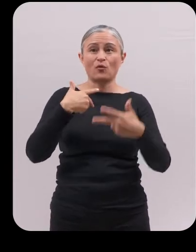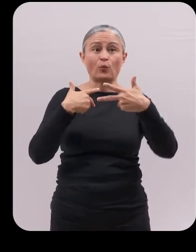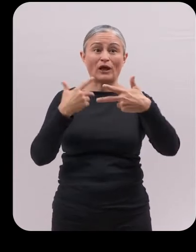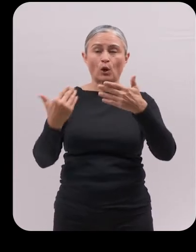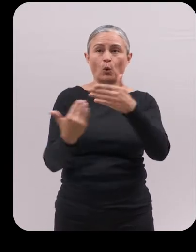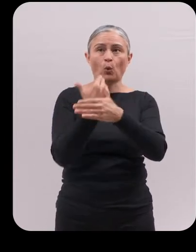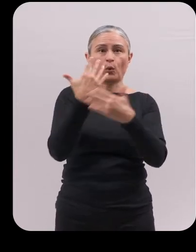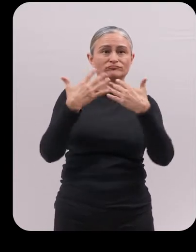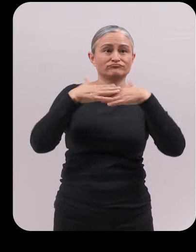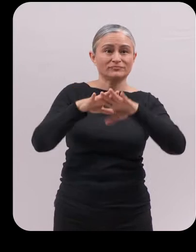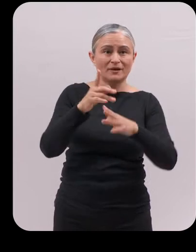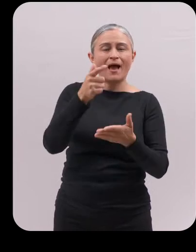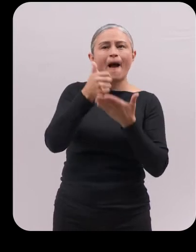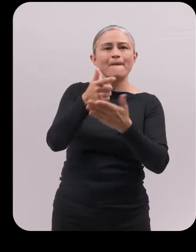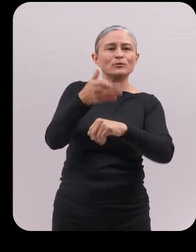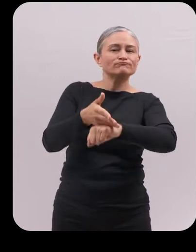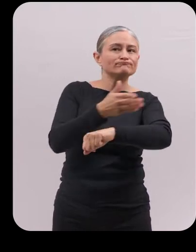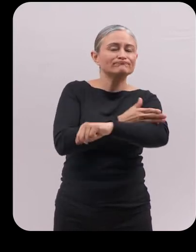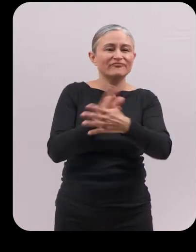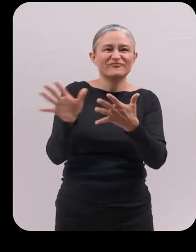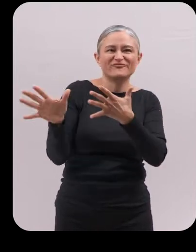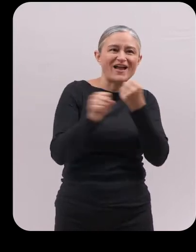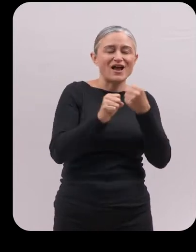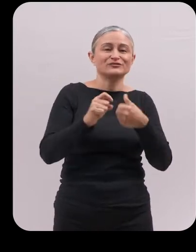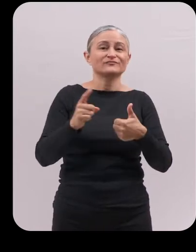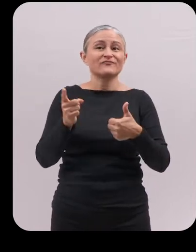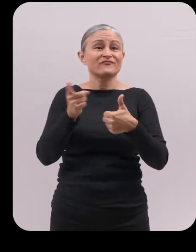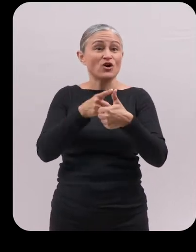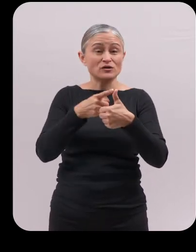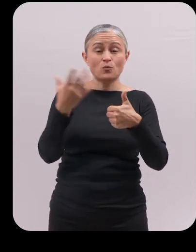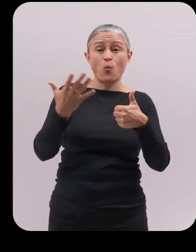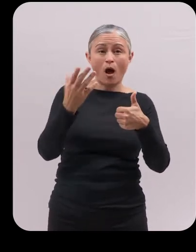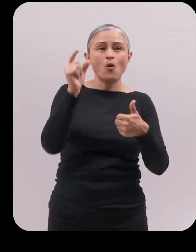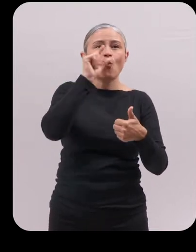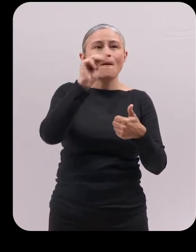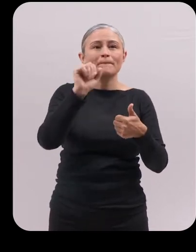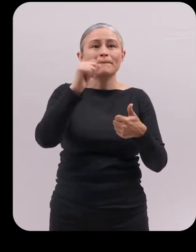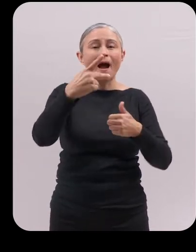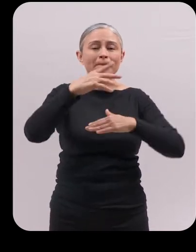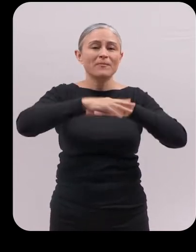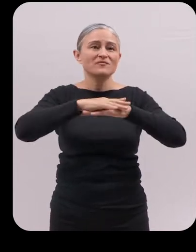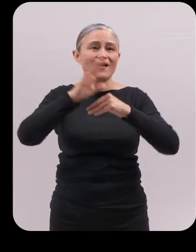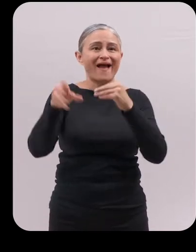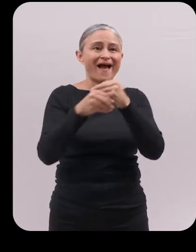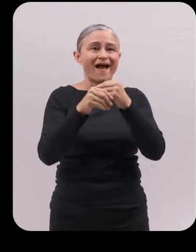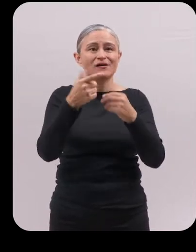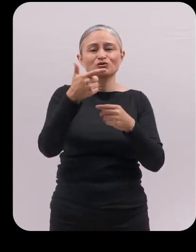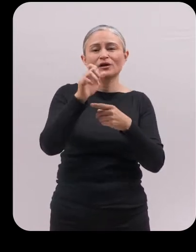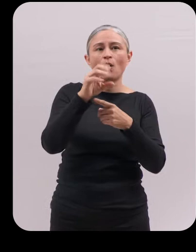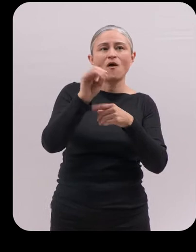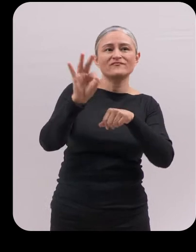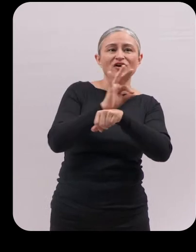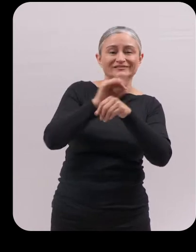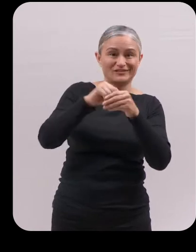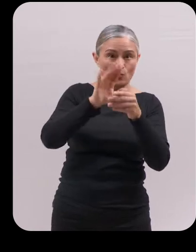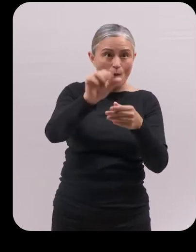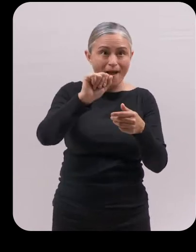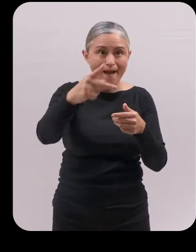help improve your velocity. First, the Google Maps platform easily adds geo functionality to your